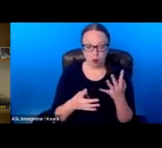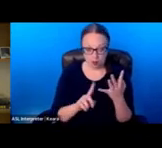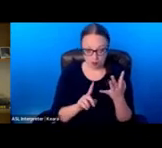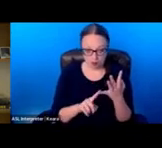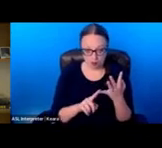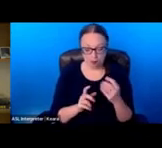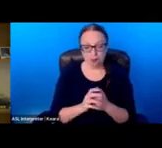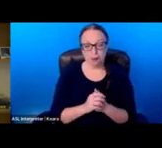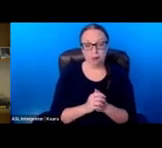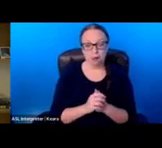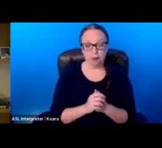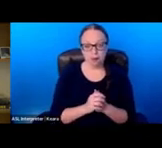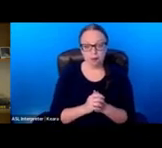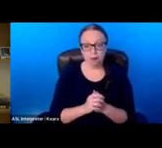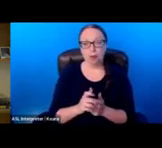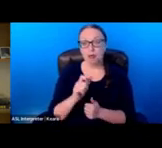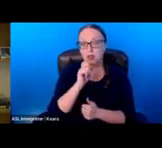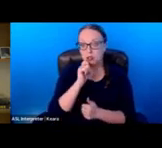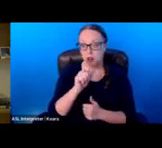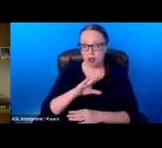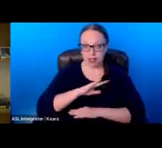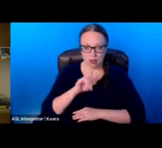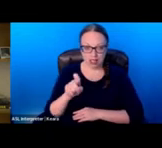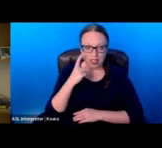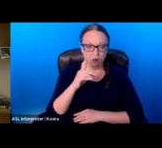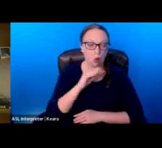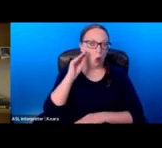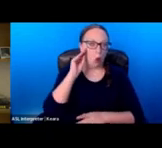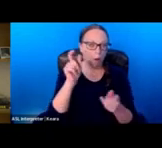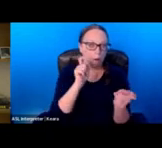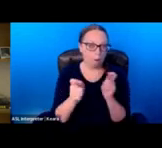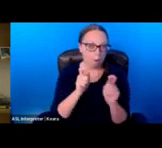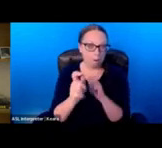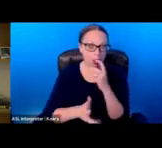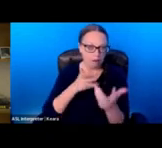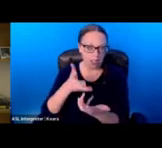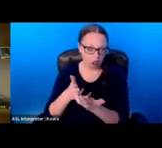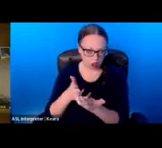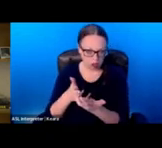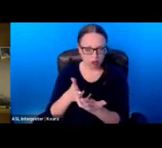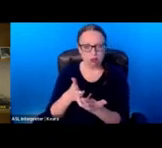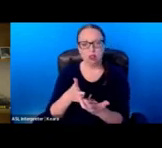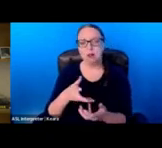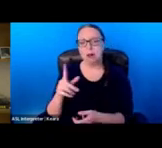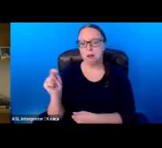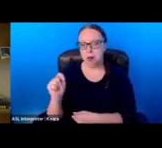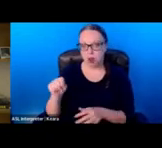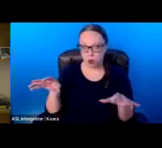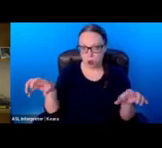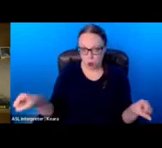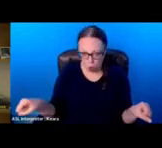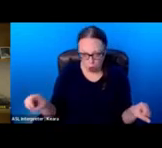was unmet need for home modifications. Home modifications included bathroom grab bars, other